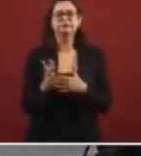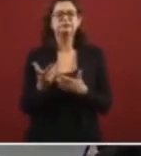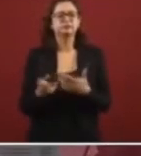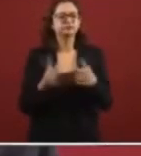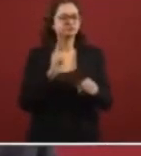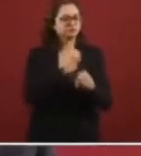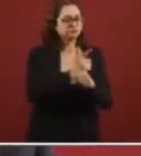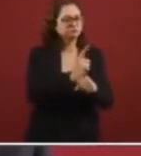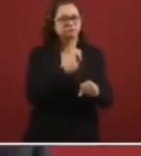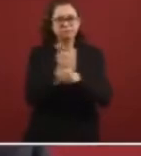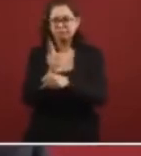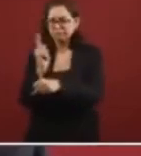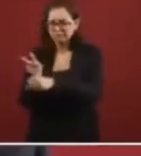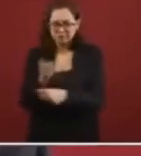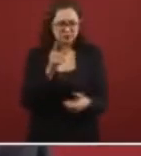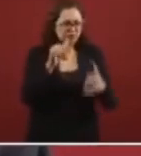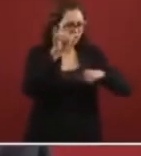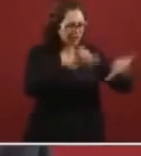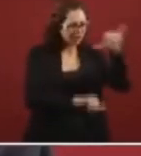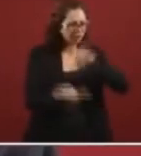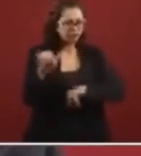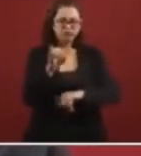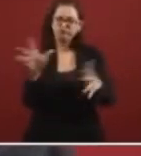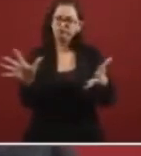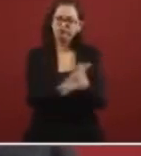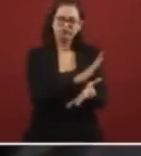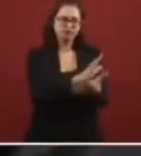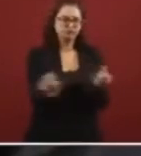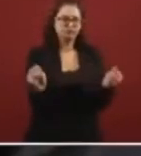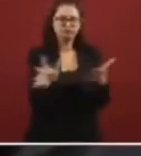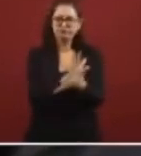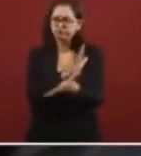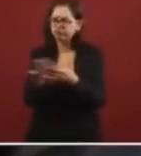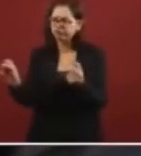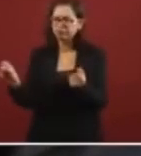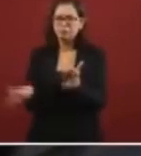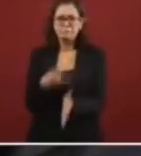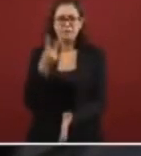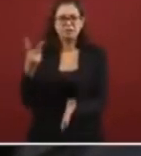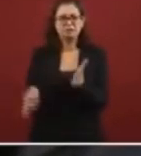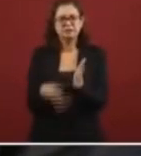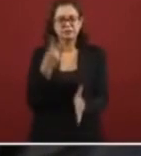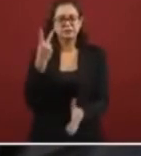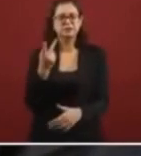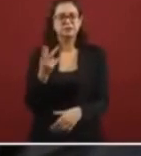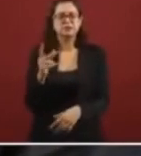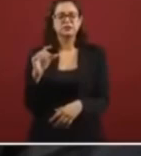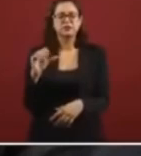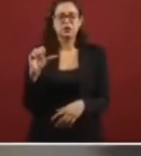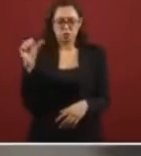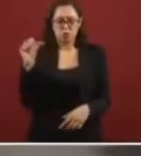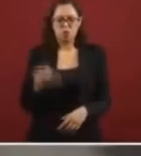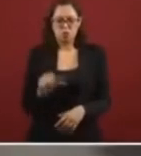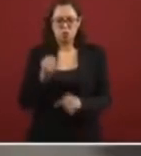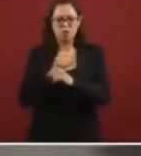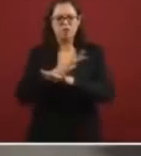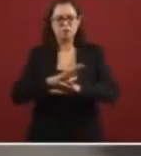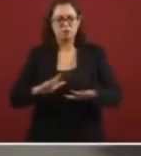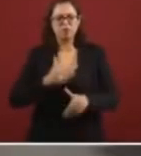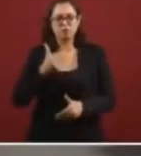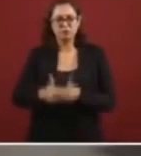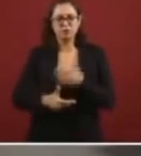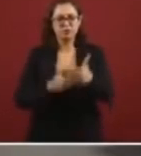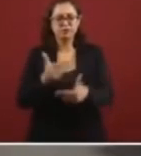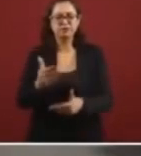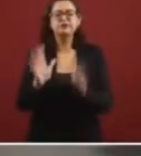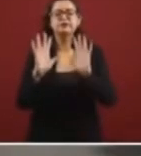We're destroying laboratories constantly. And today we informed on the advance that we've